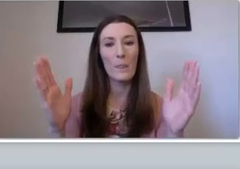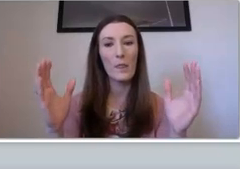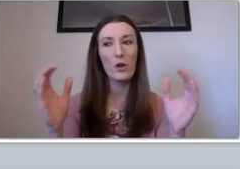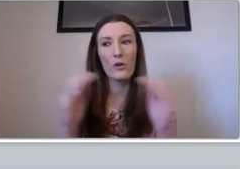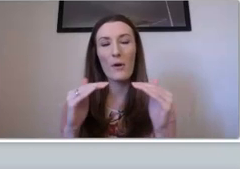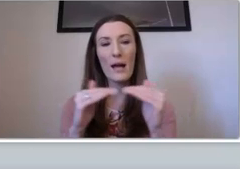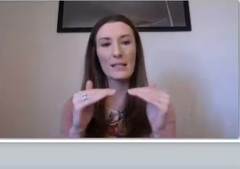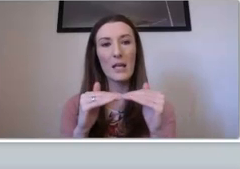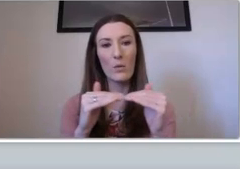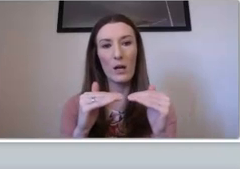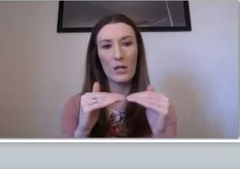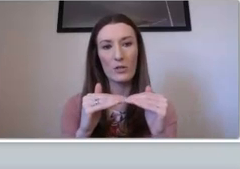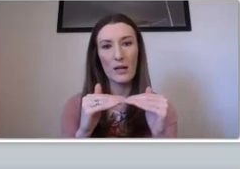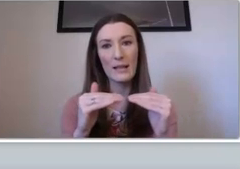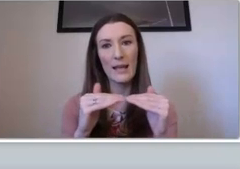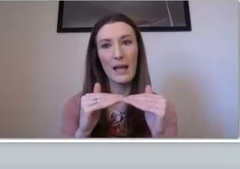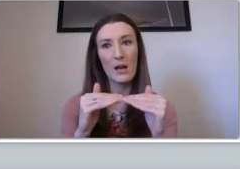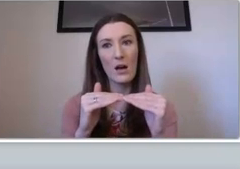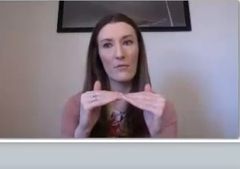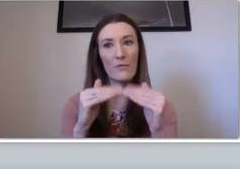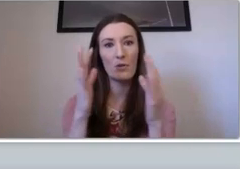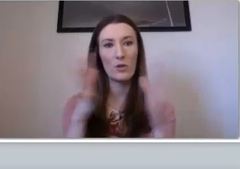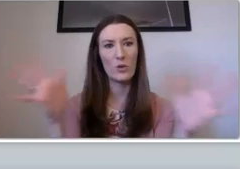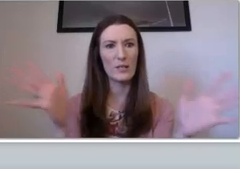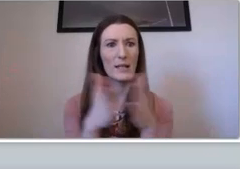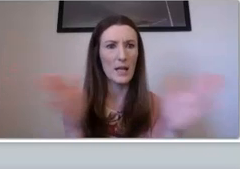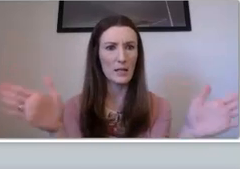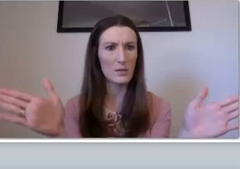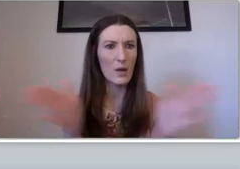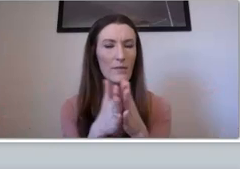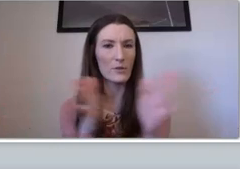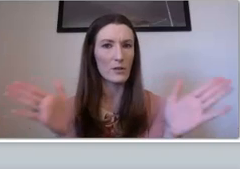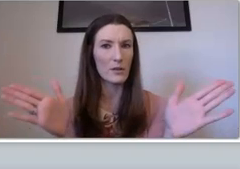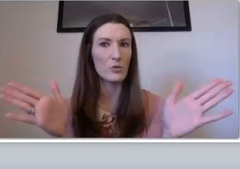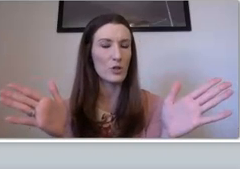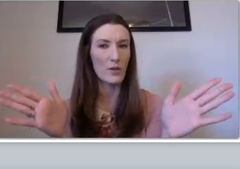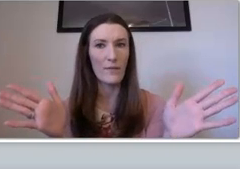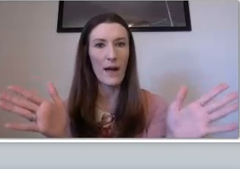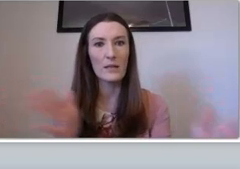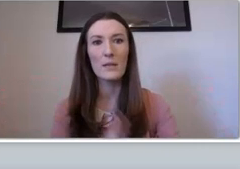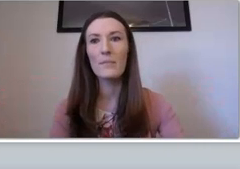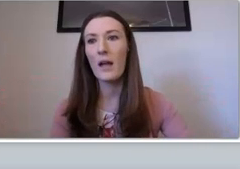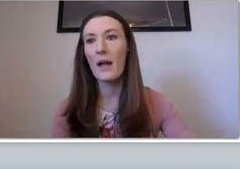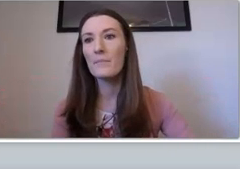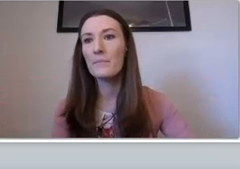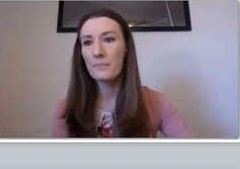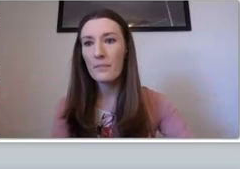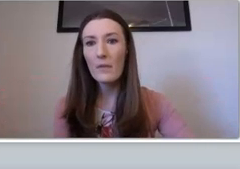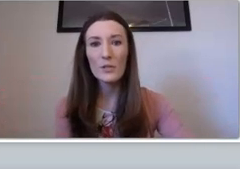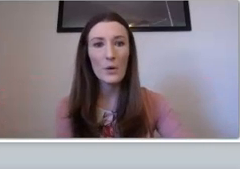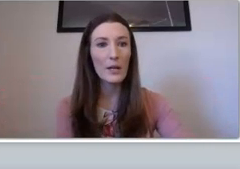Your number has to equal 100 at the end of your sentence after you share the fact,